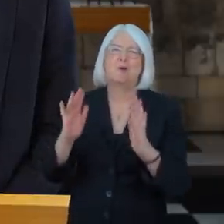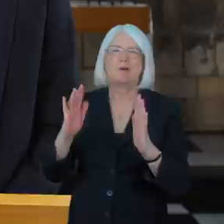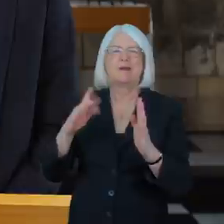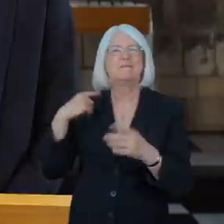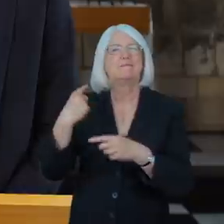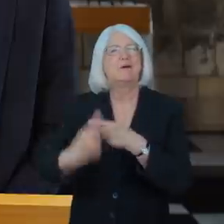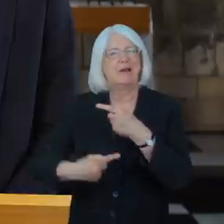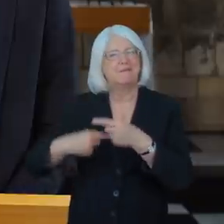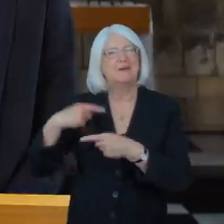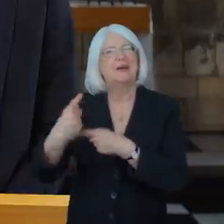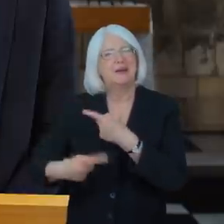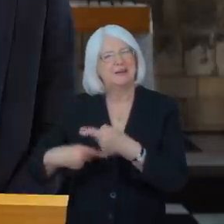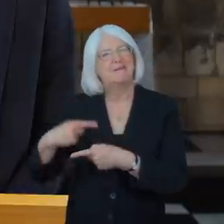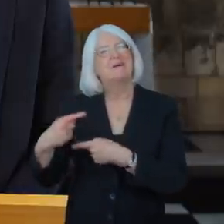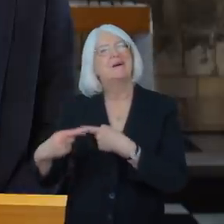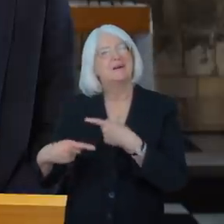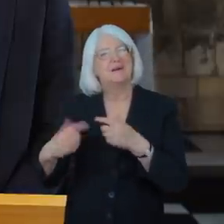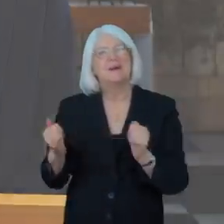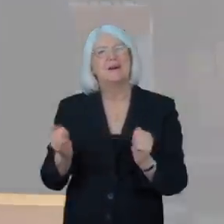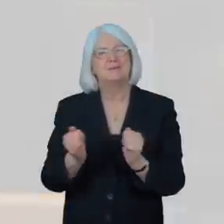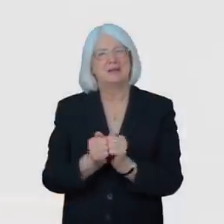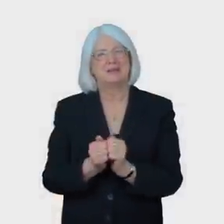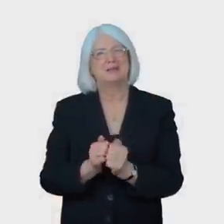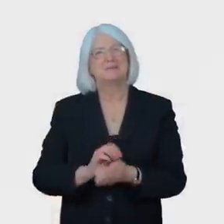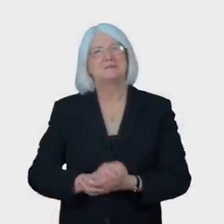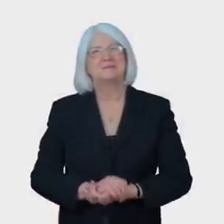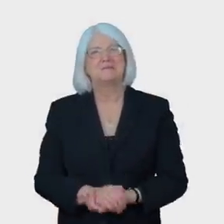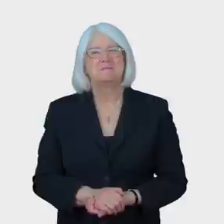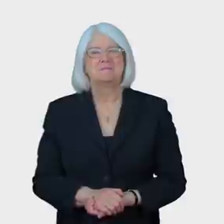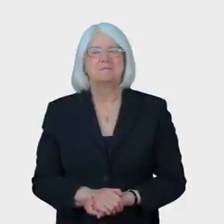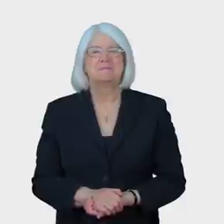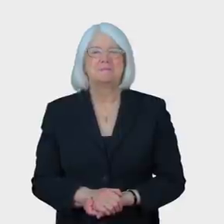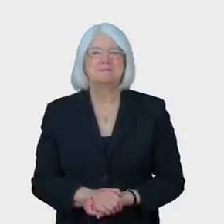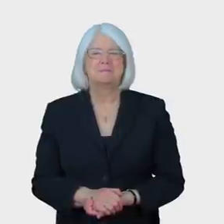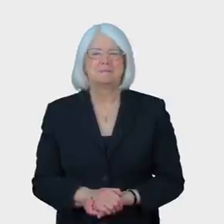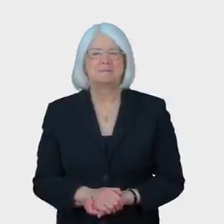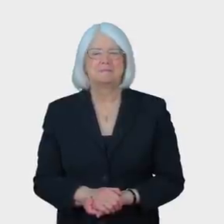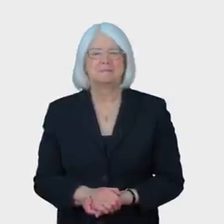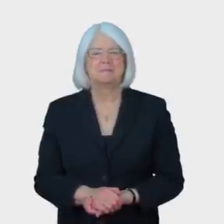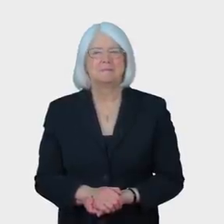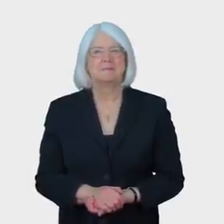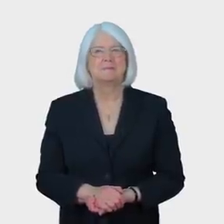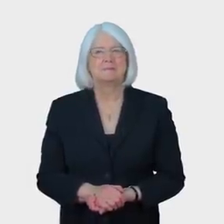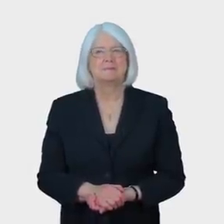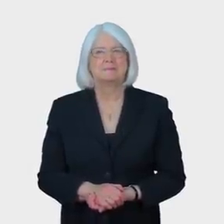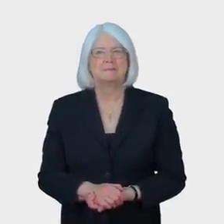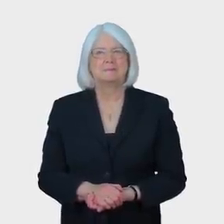ever and ever. Amen.